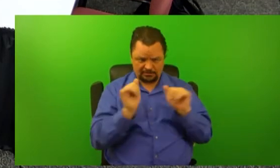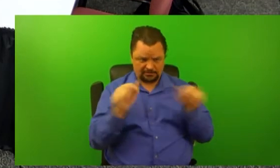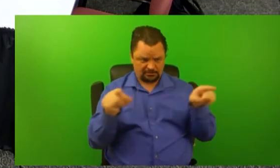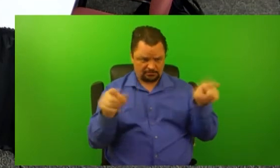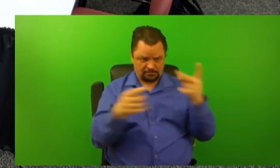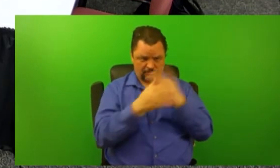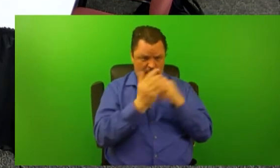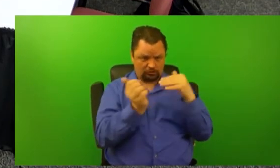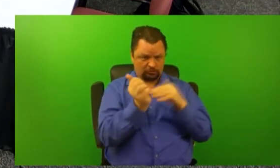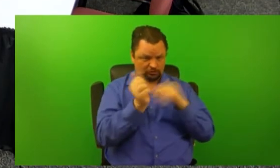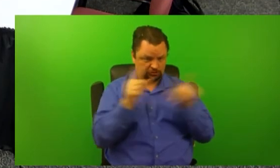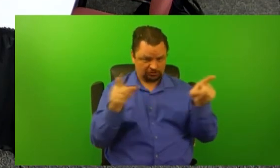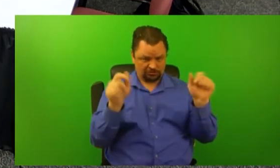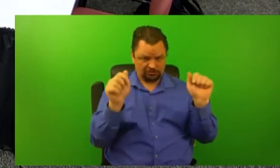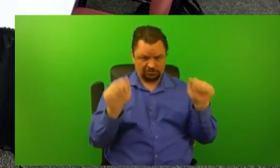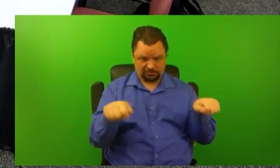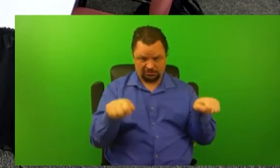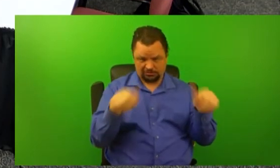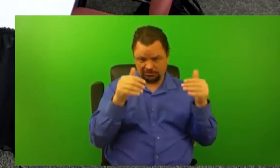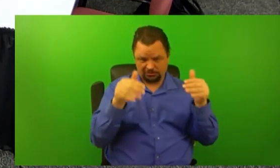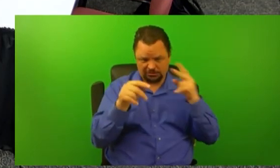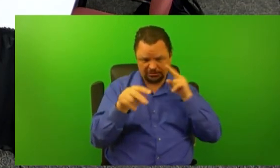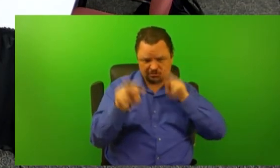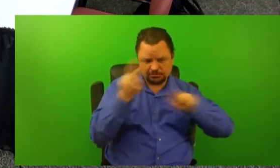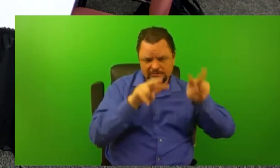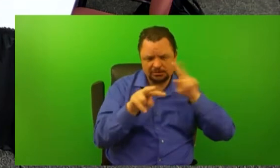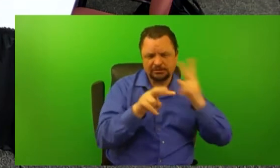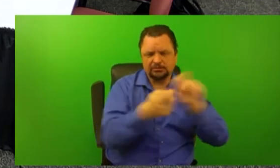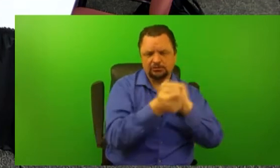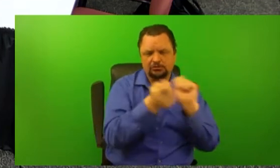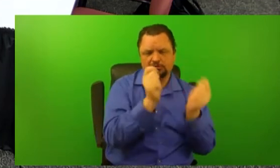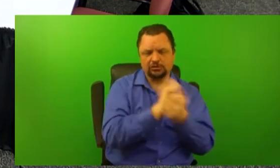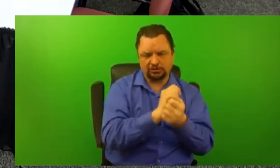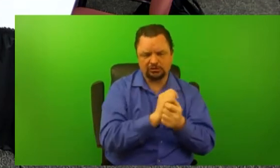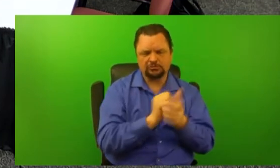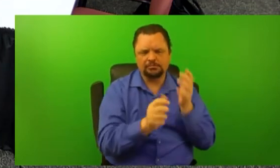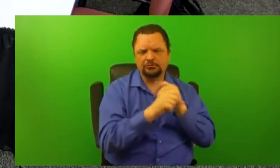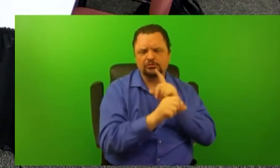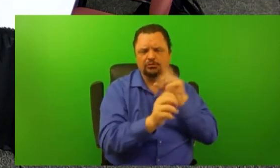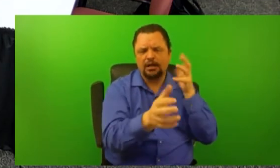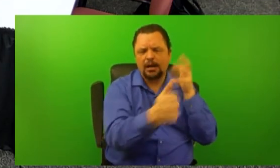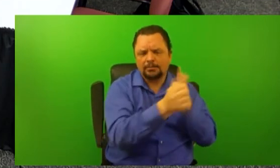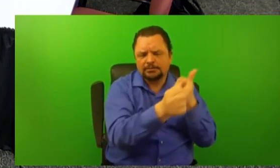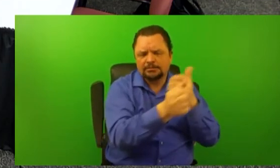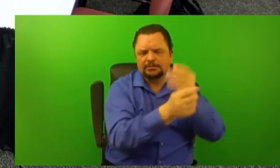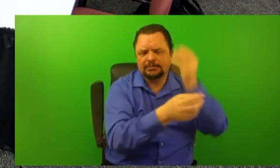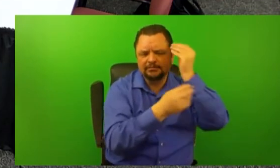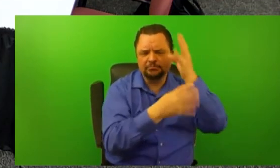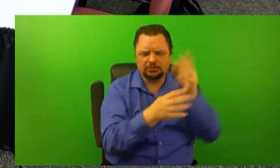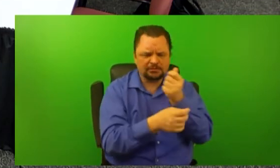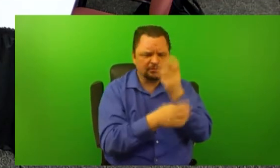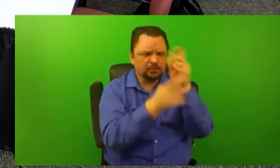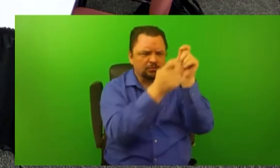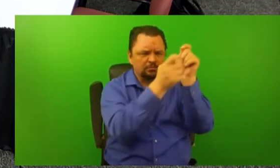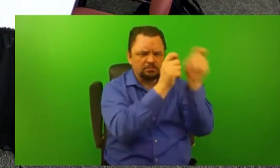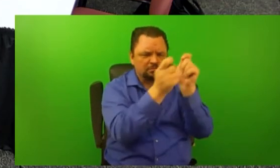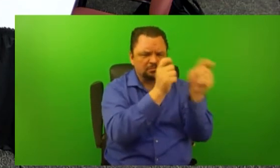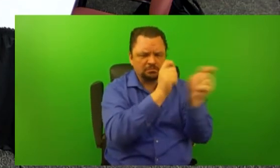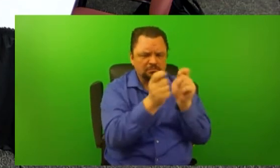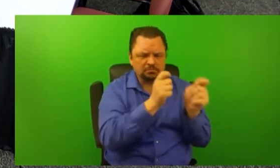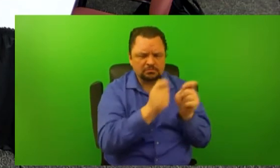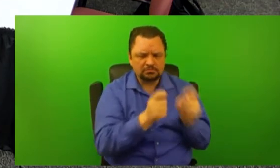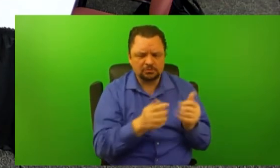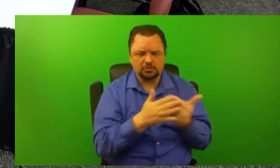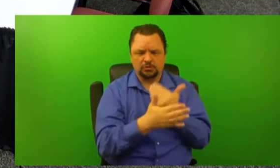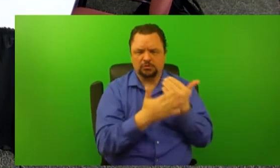update, and with a few modifications that should be available shortly. Then we can take a look at it. Okay, good.